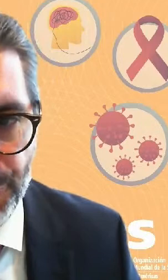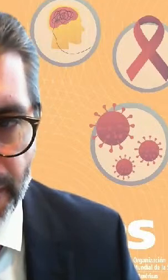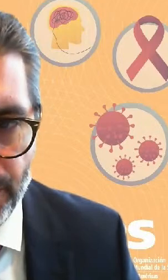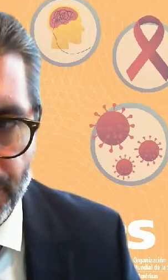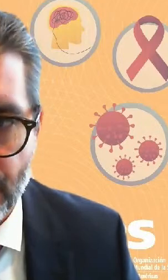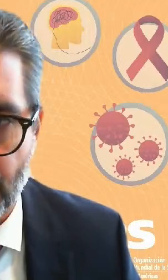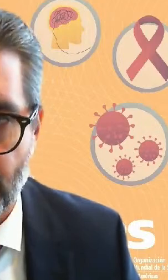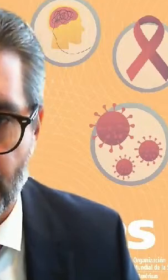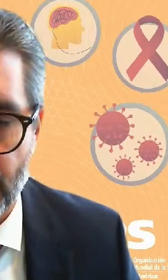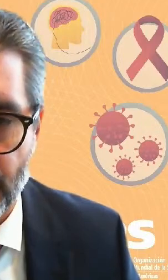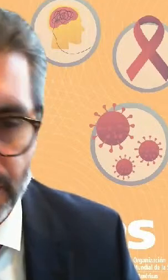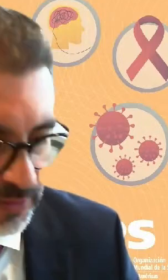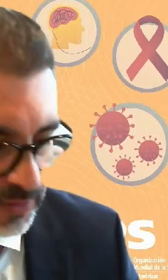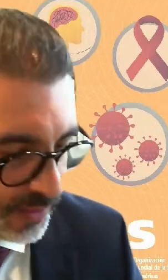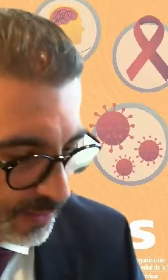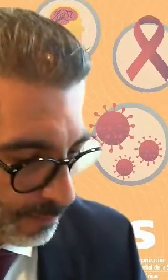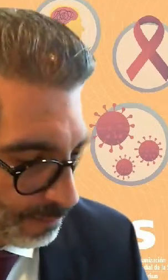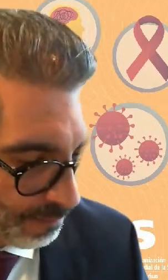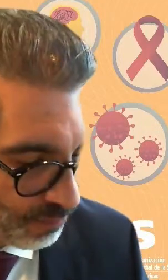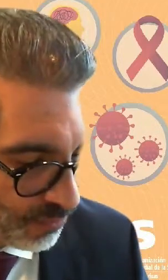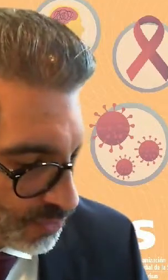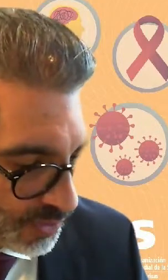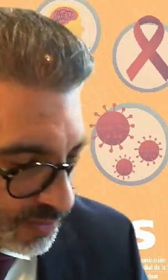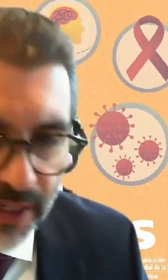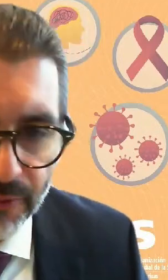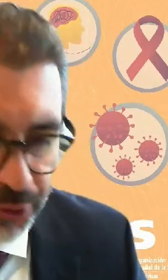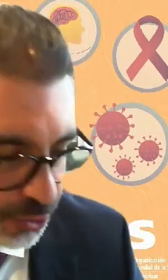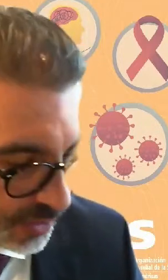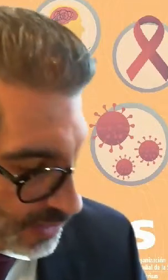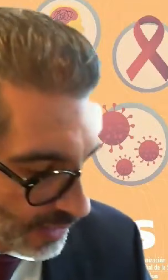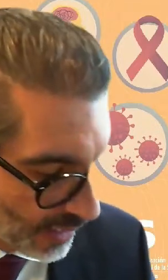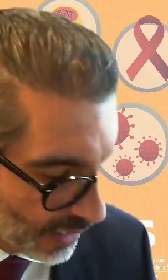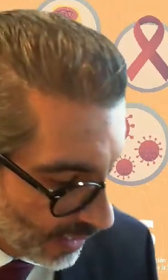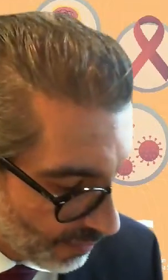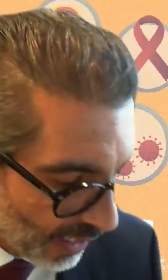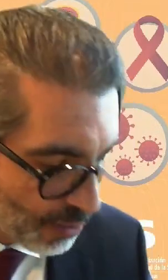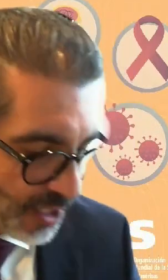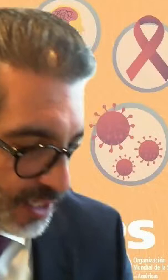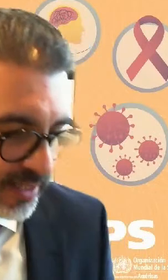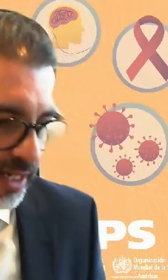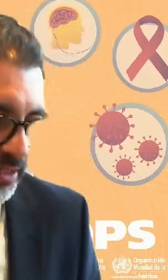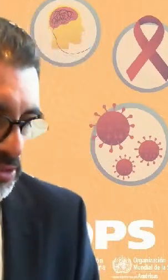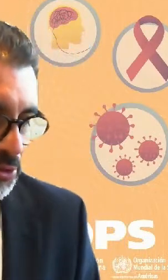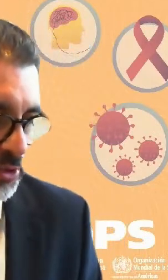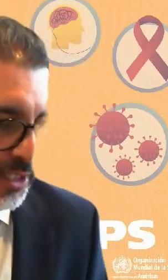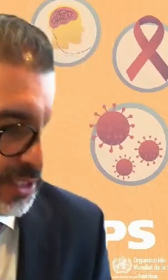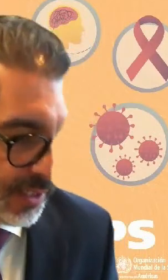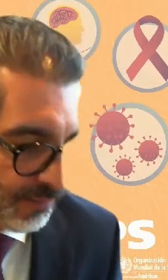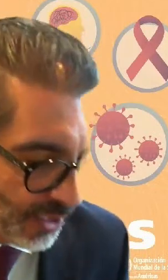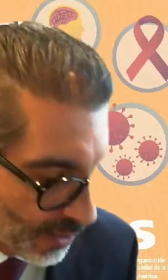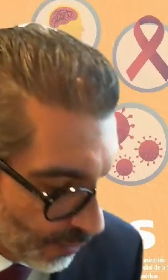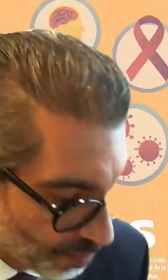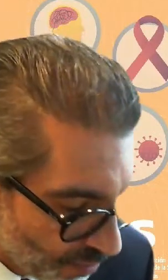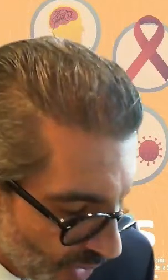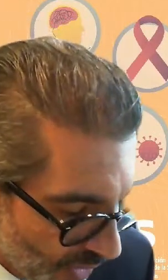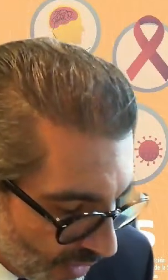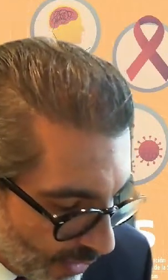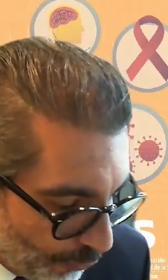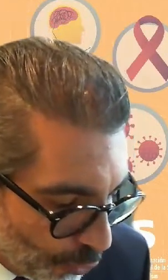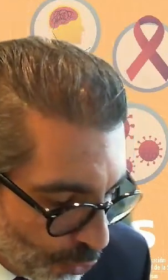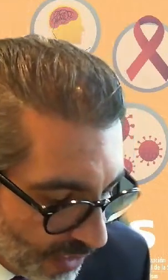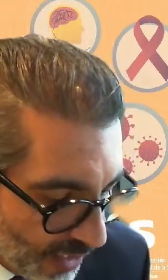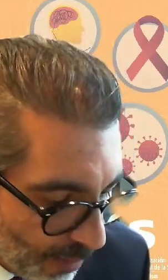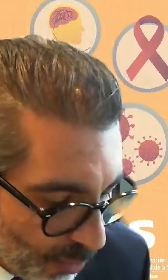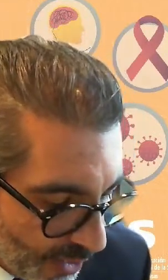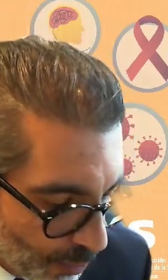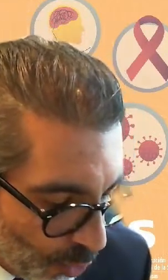I don't know if you're could you repeat? Yeah, could you repeat the question, please? Yeah, for sure. Claudia has asked you, Daniel,